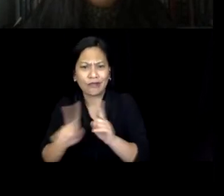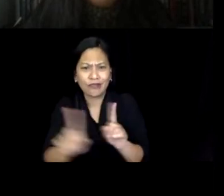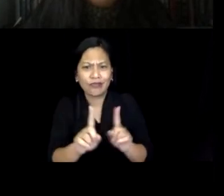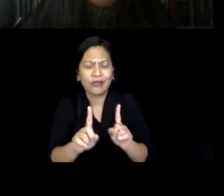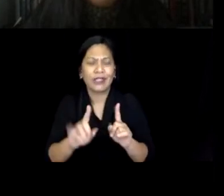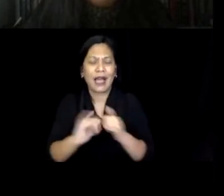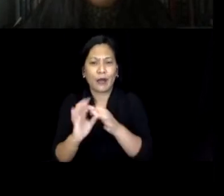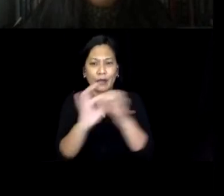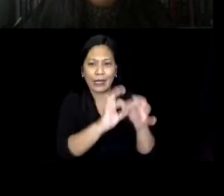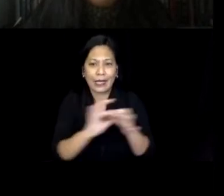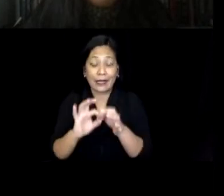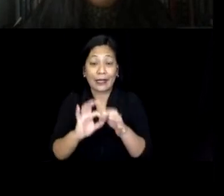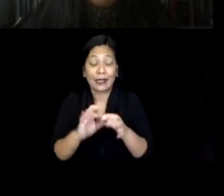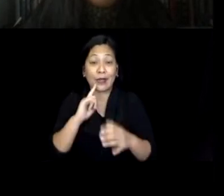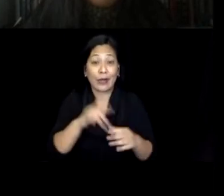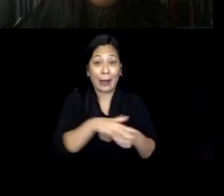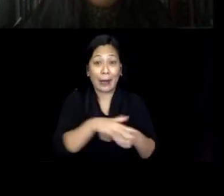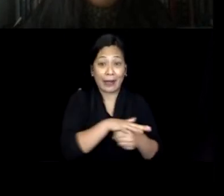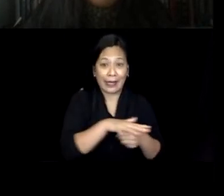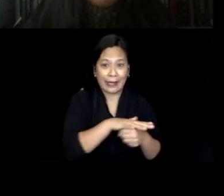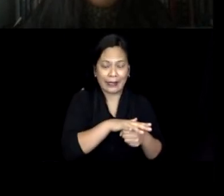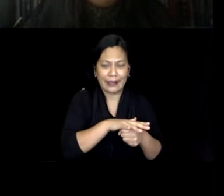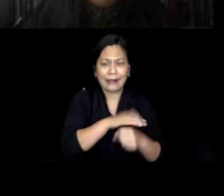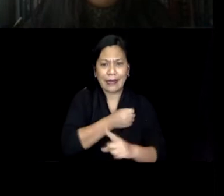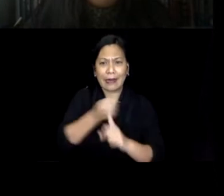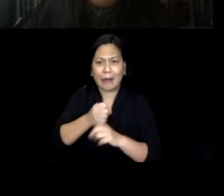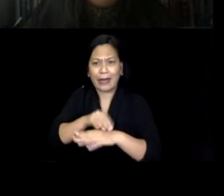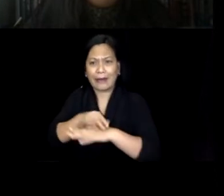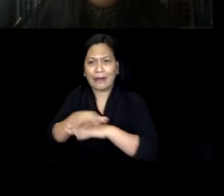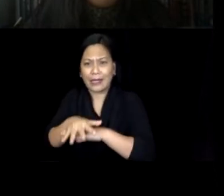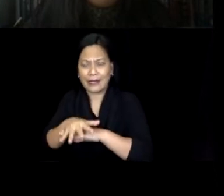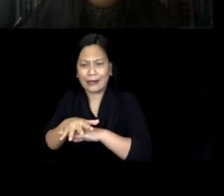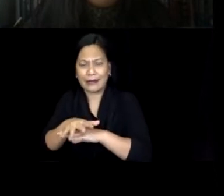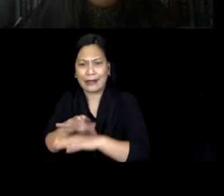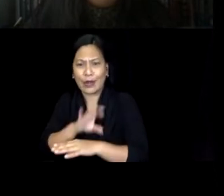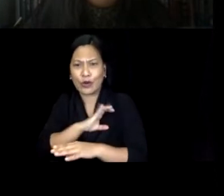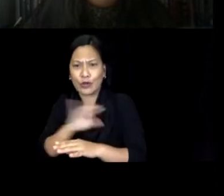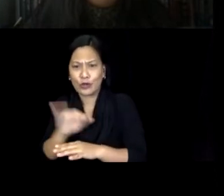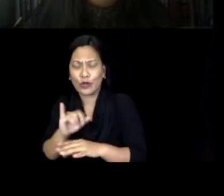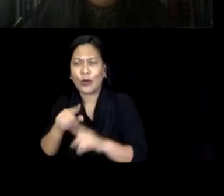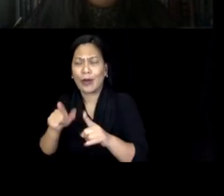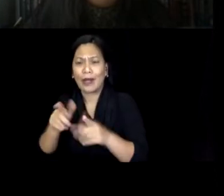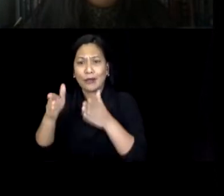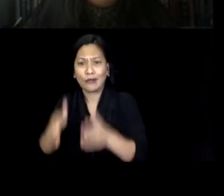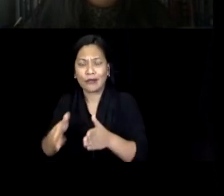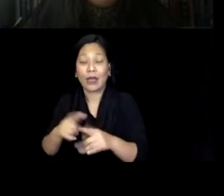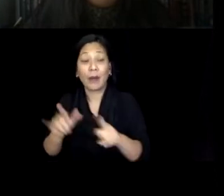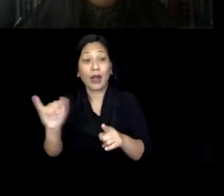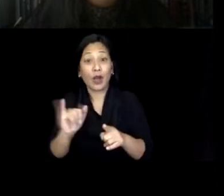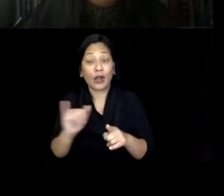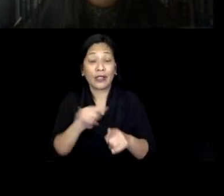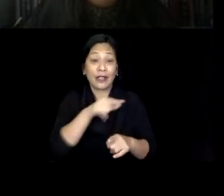course, place affects character, blah, blah, blah. But sometimes place is